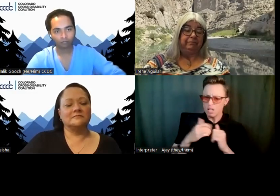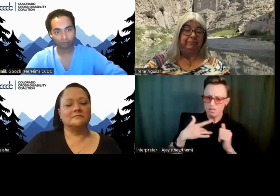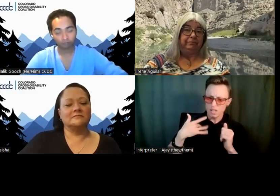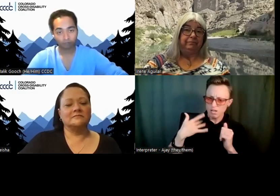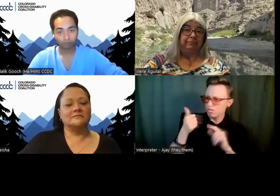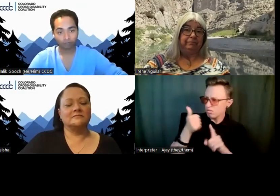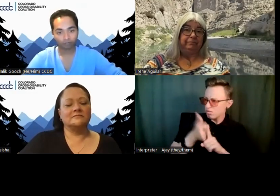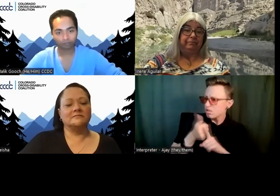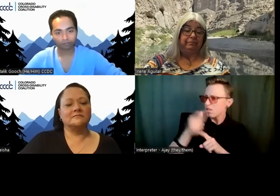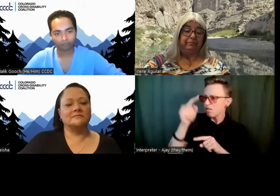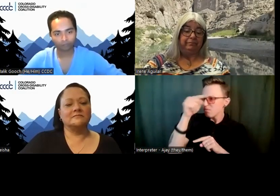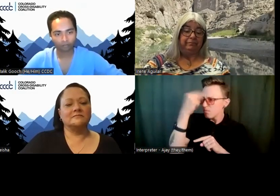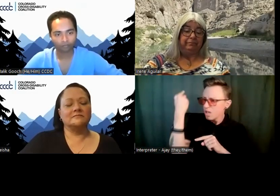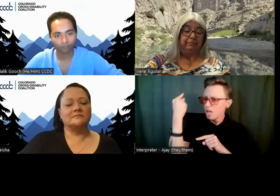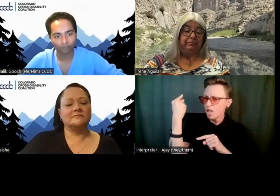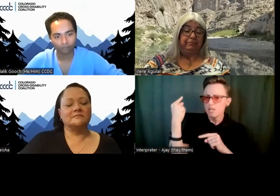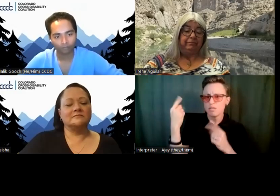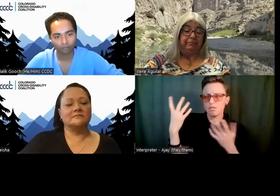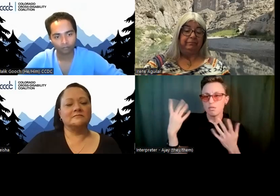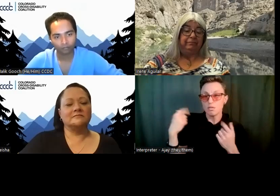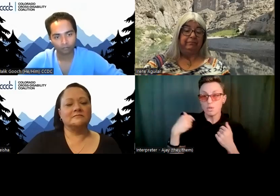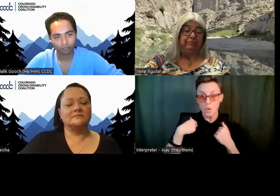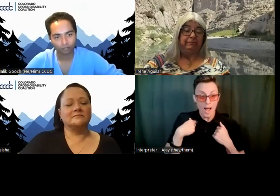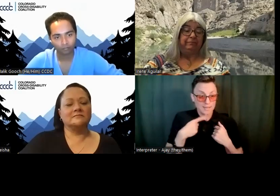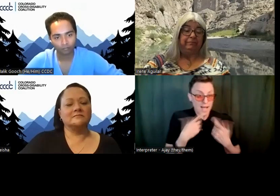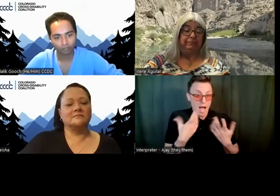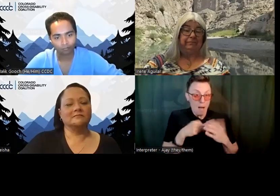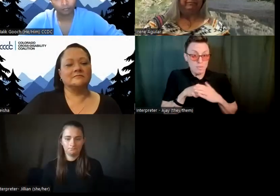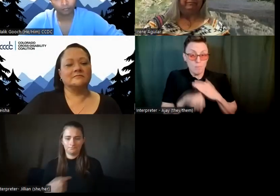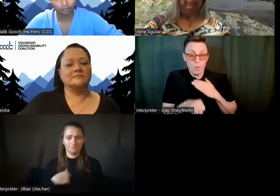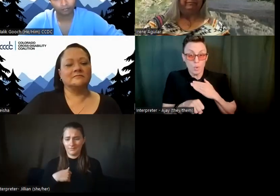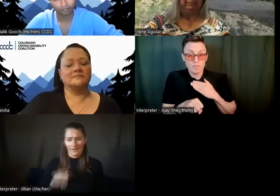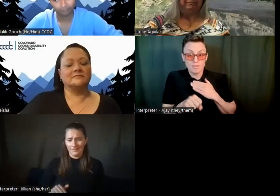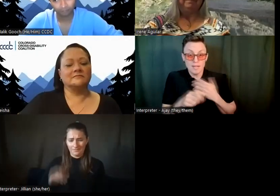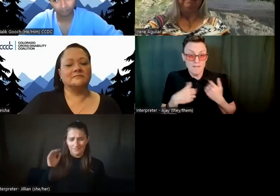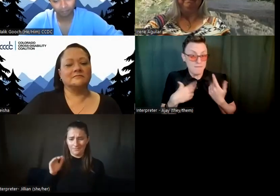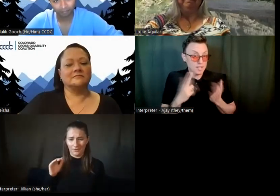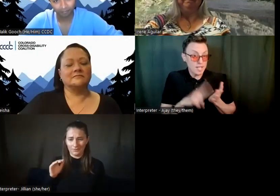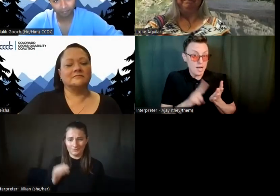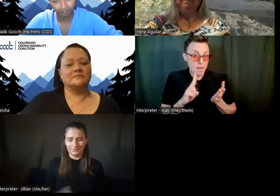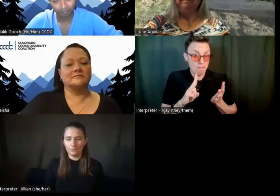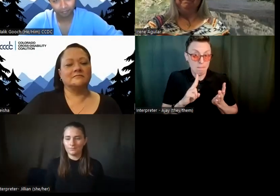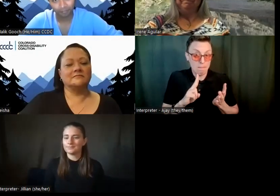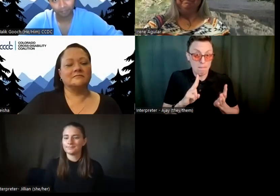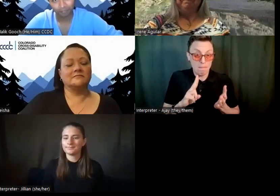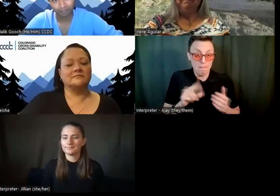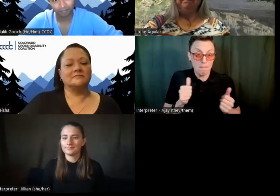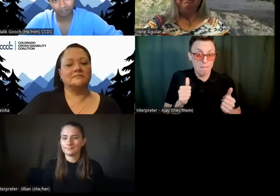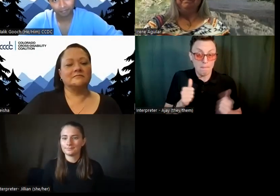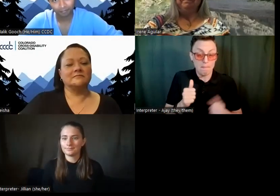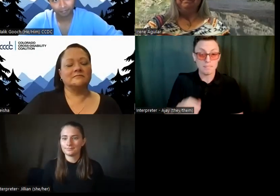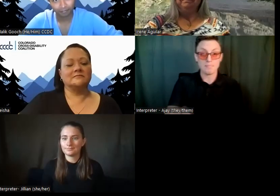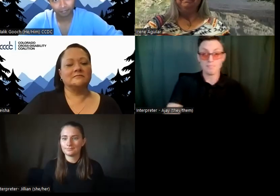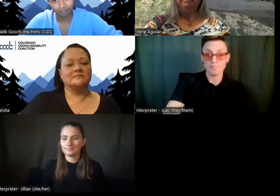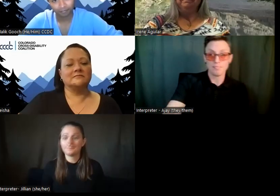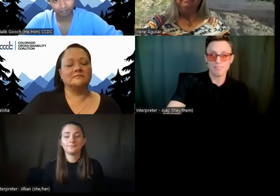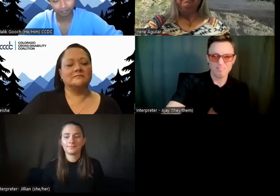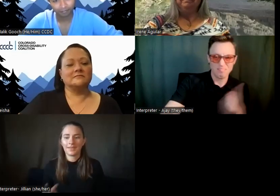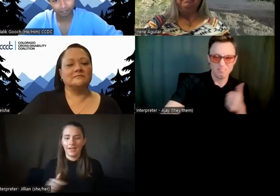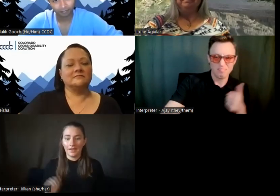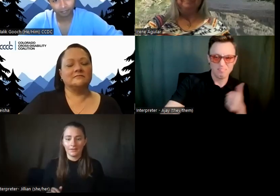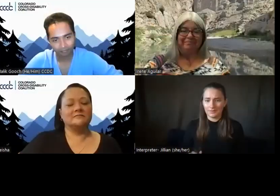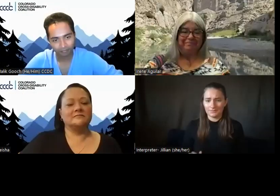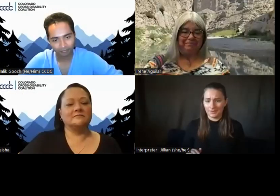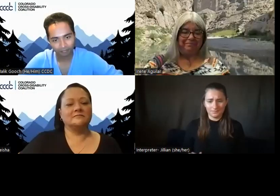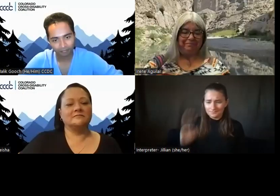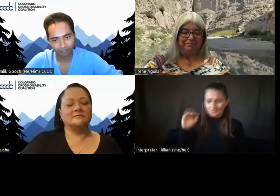people, you know, I was born this way. So I signed up for this. Once my son was diagnosed, this is something I signed up for. It was like, so